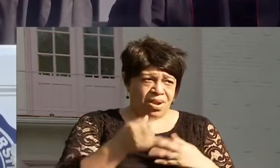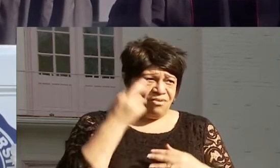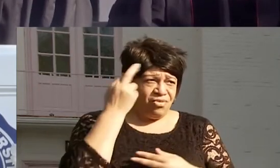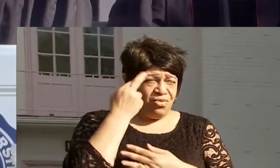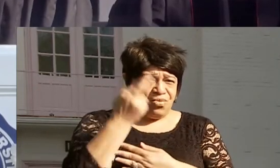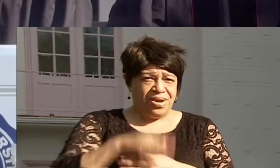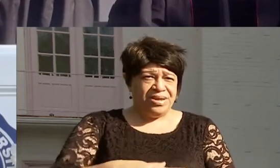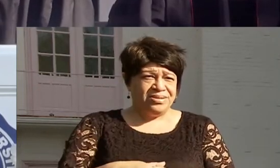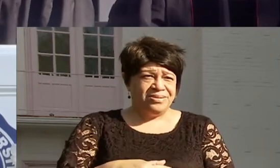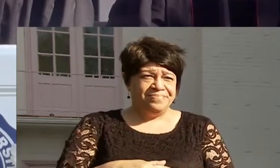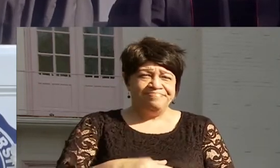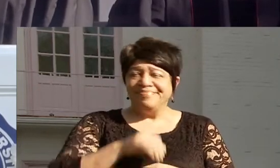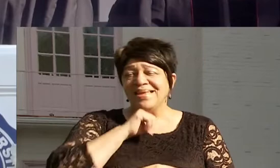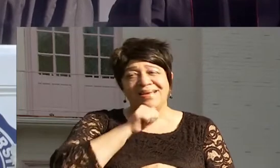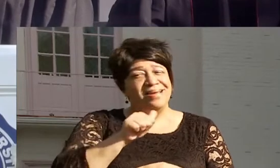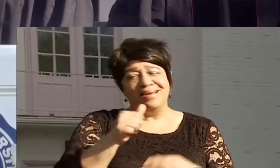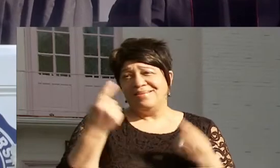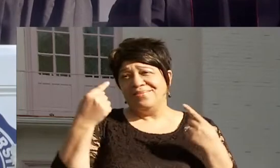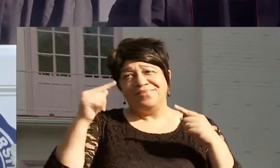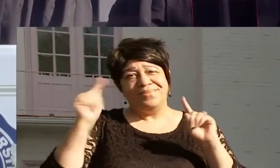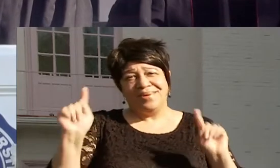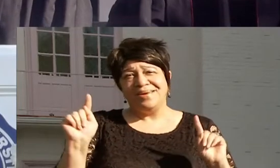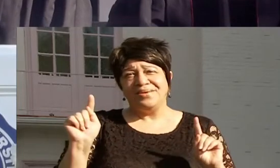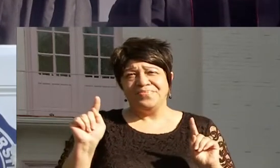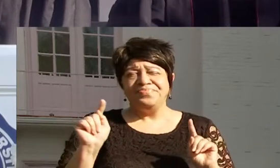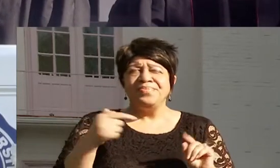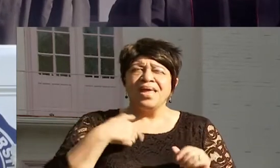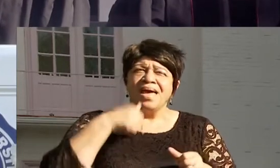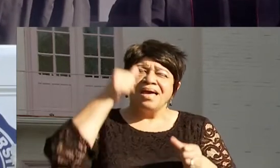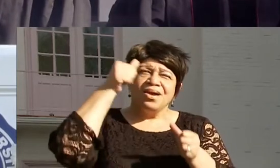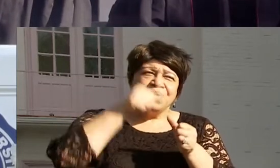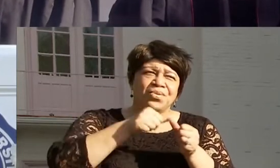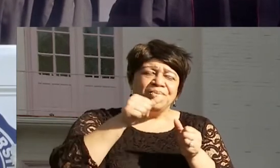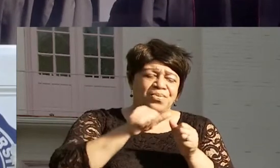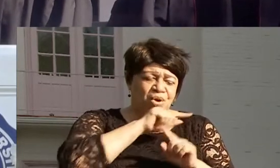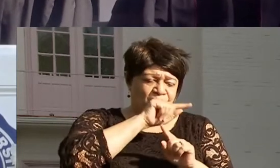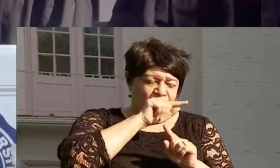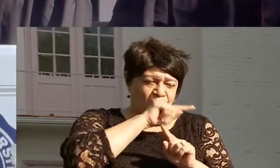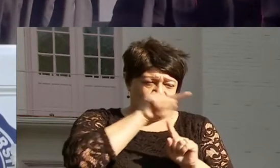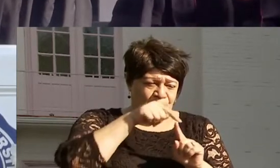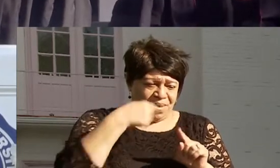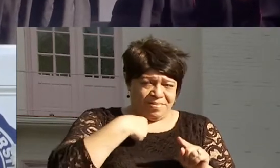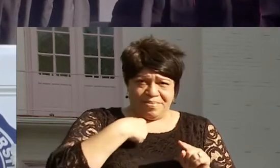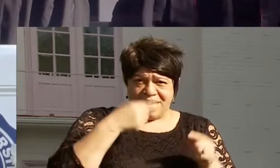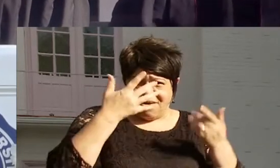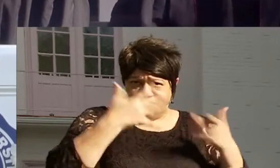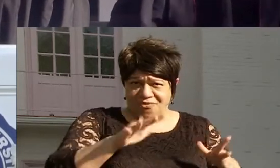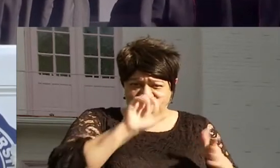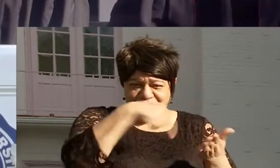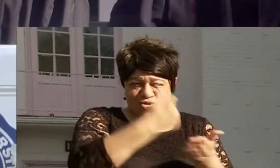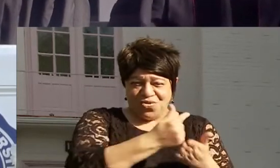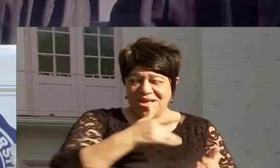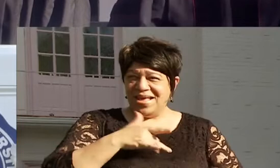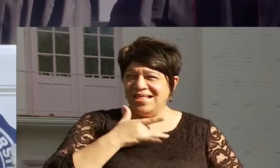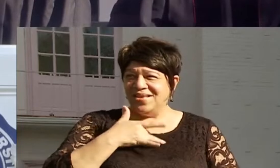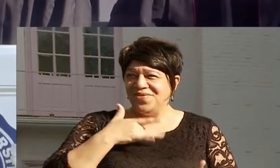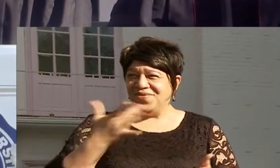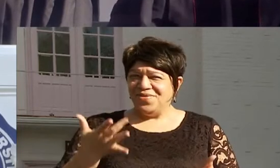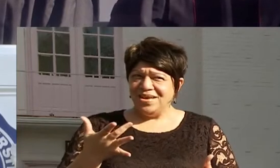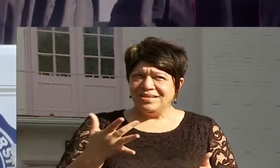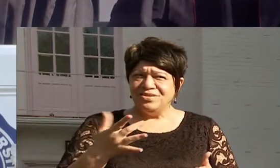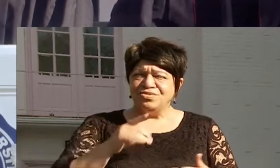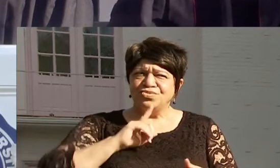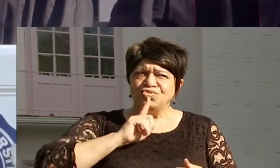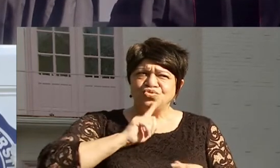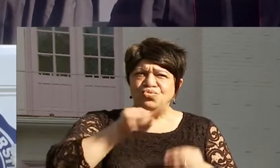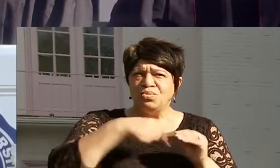they simply did not make it. I remember after I graduated, this feeling being one of the first cold truths about